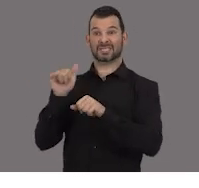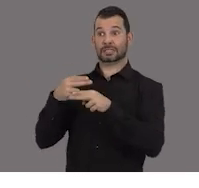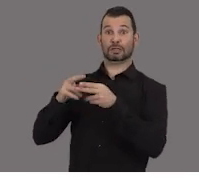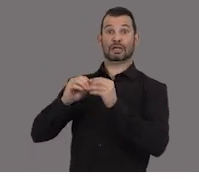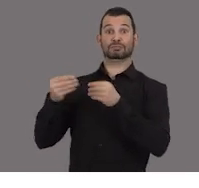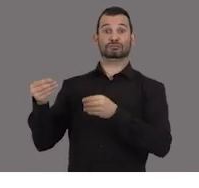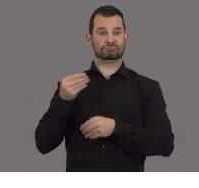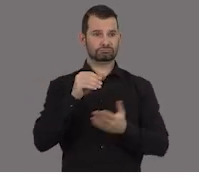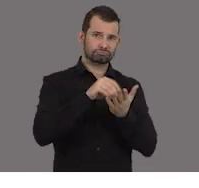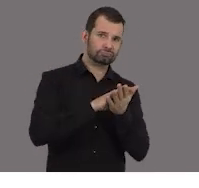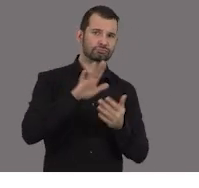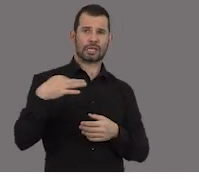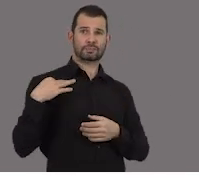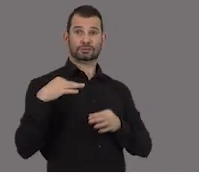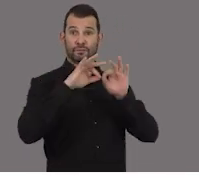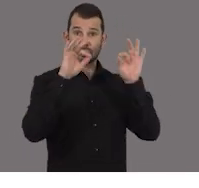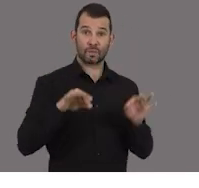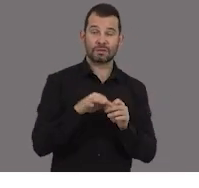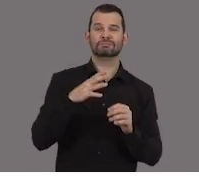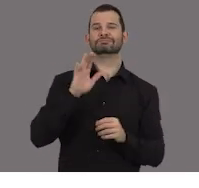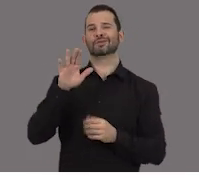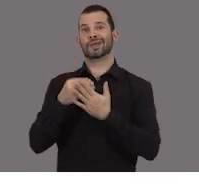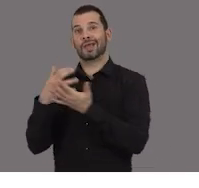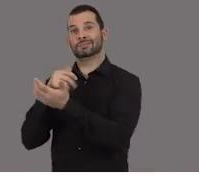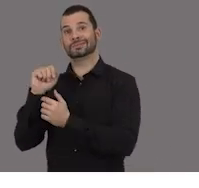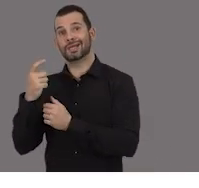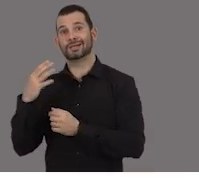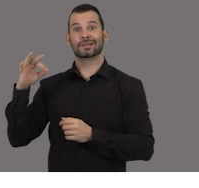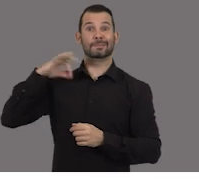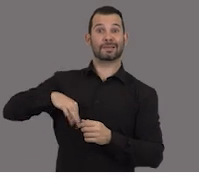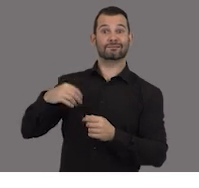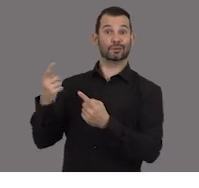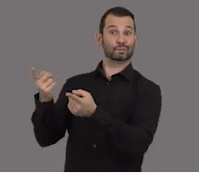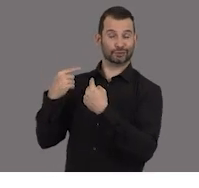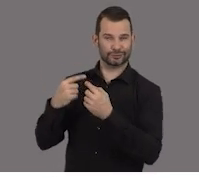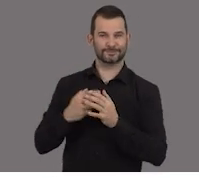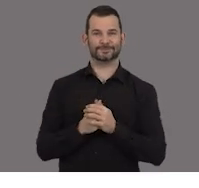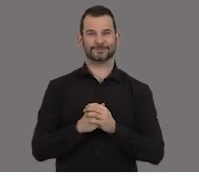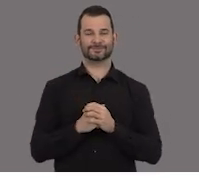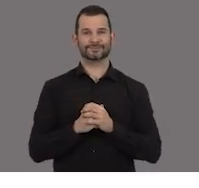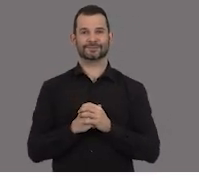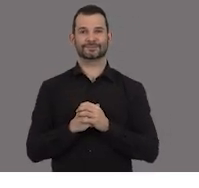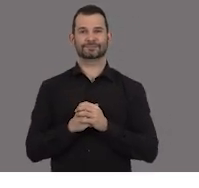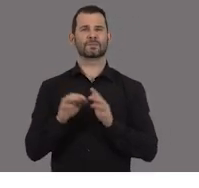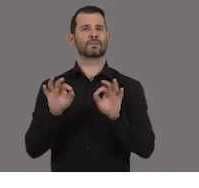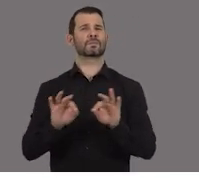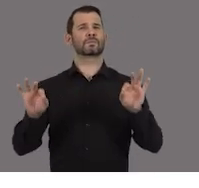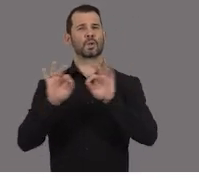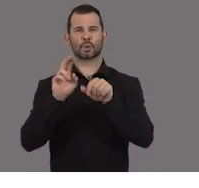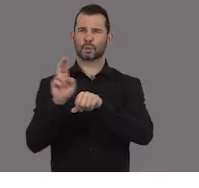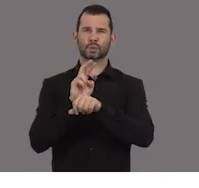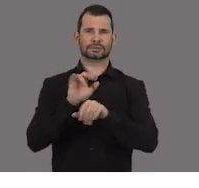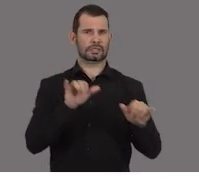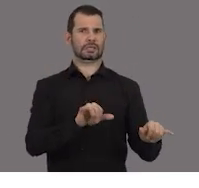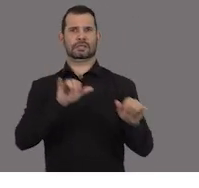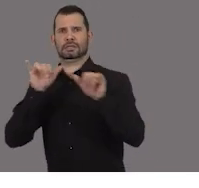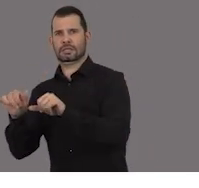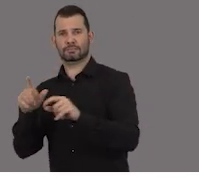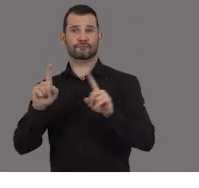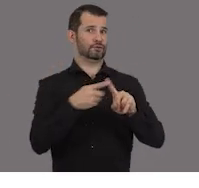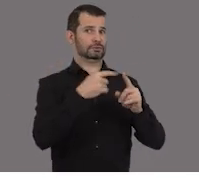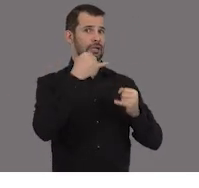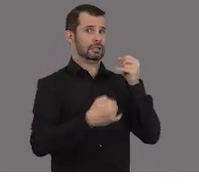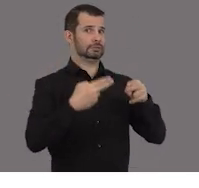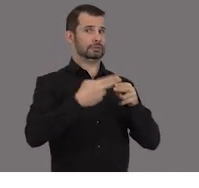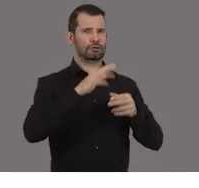SIN. You can use it on your application forms and on your income tax and benefit return. It